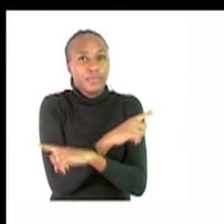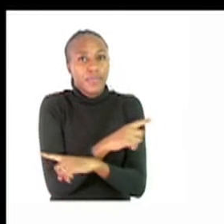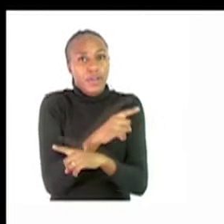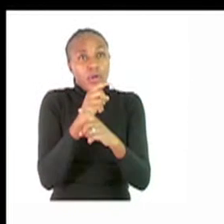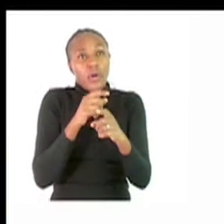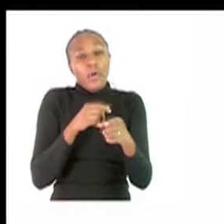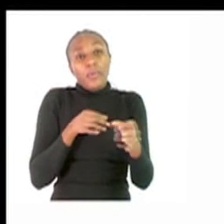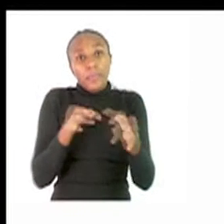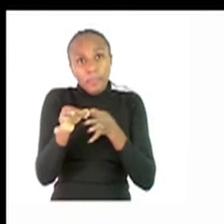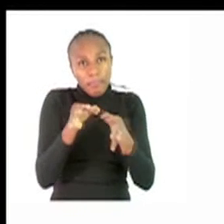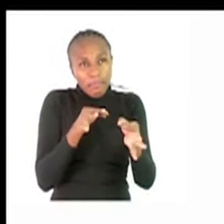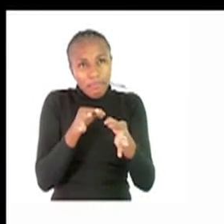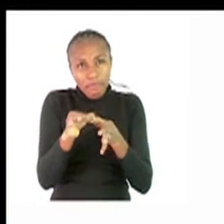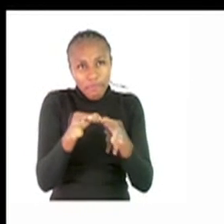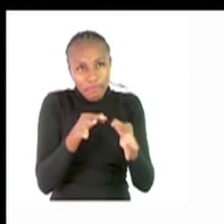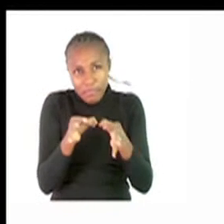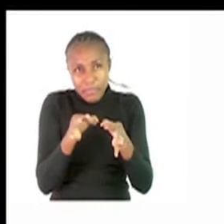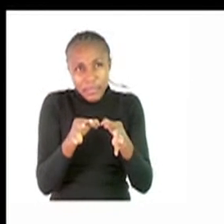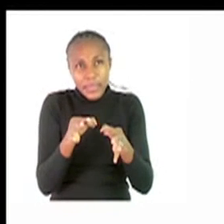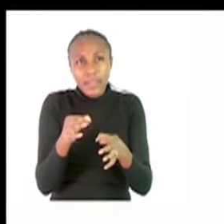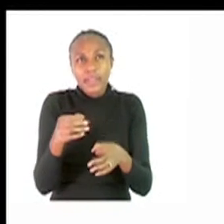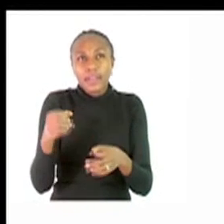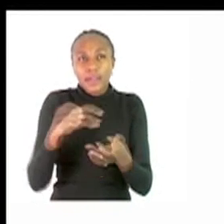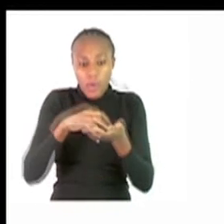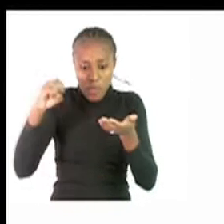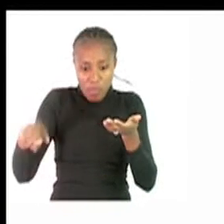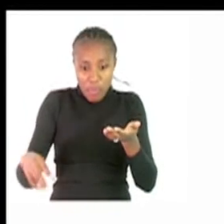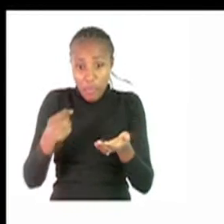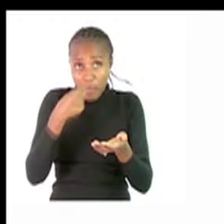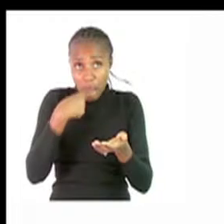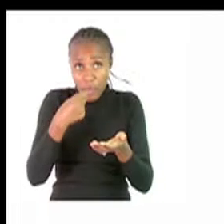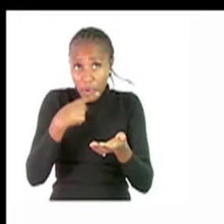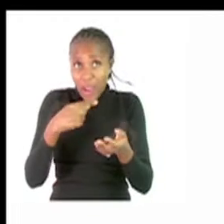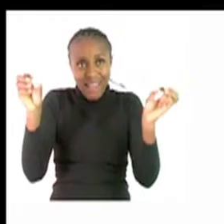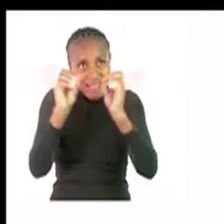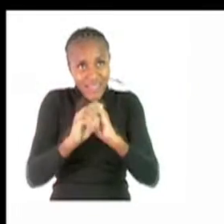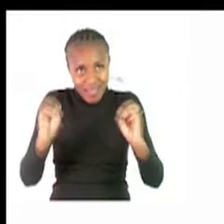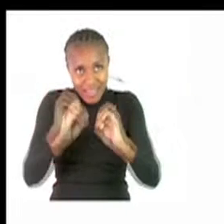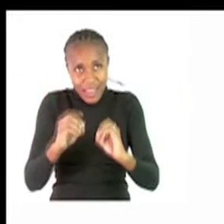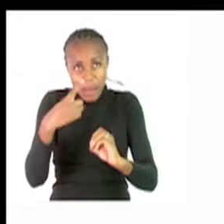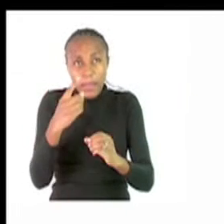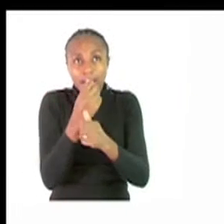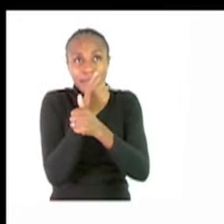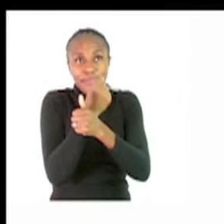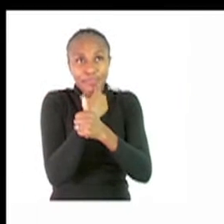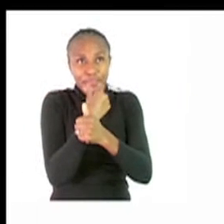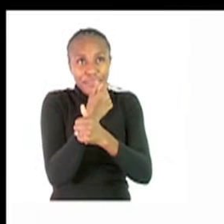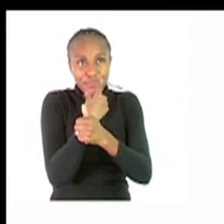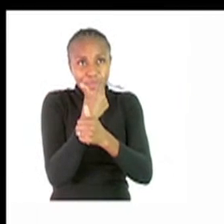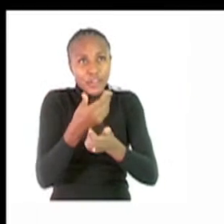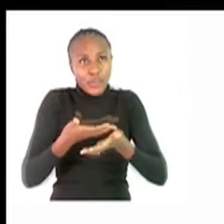Explain that there is no cure yet for HIV, but there are life-prolonging